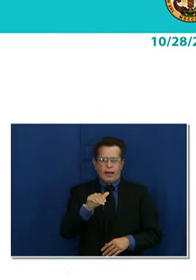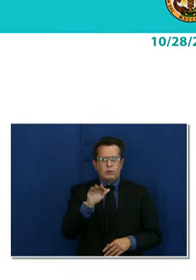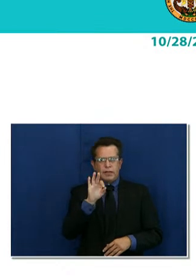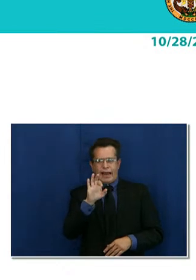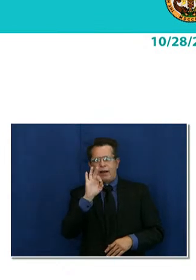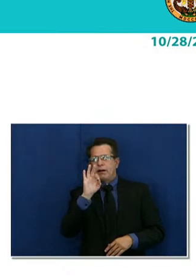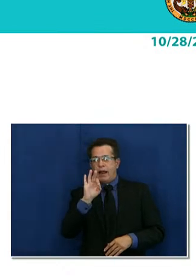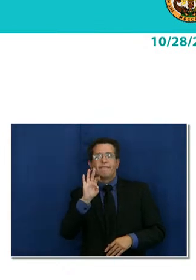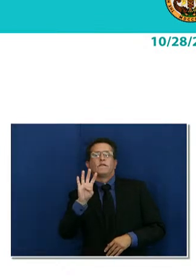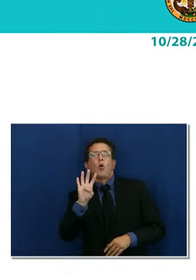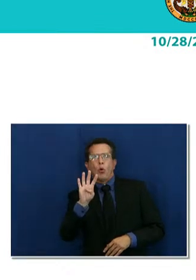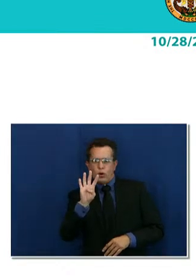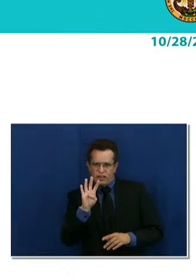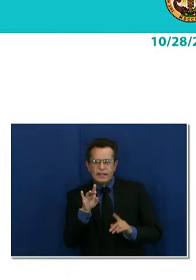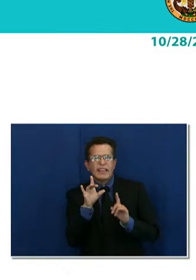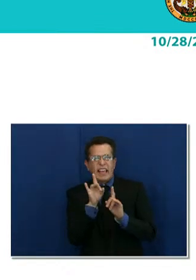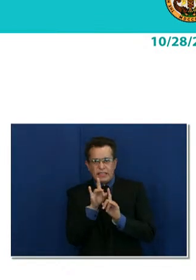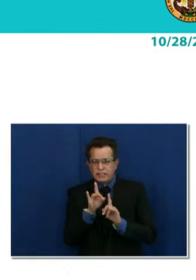31,994 cases.